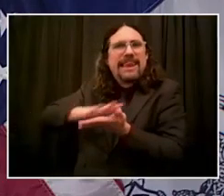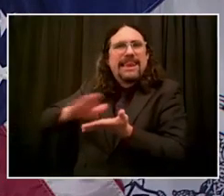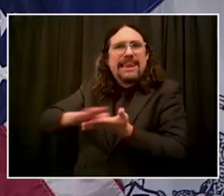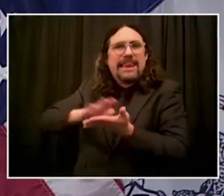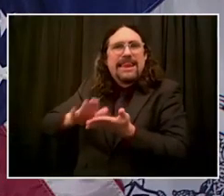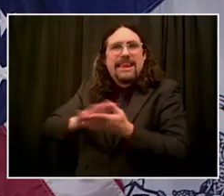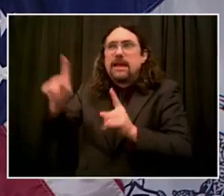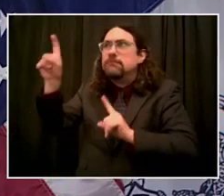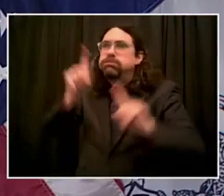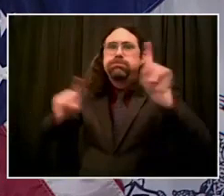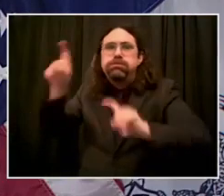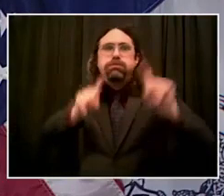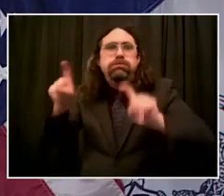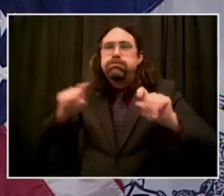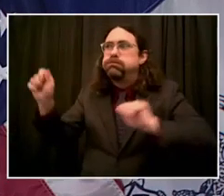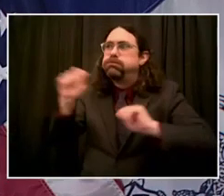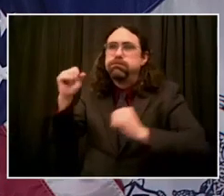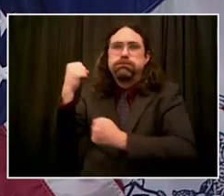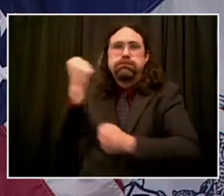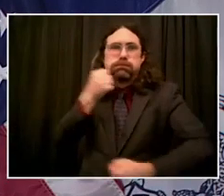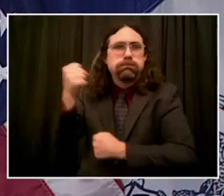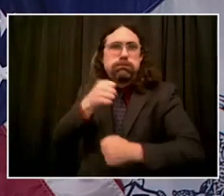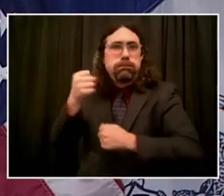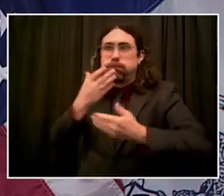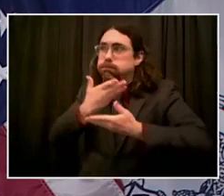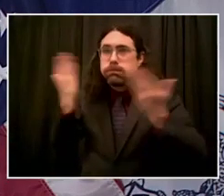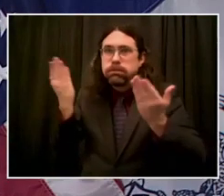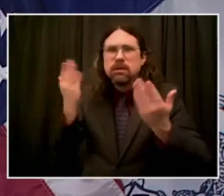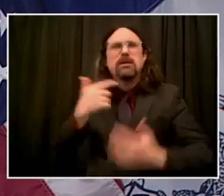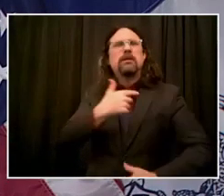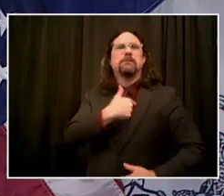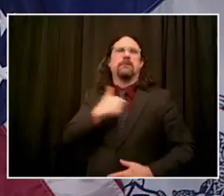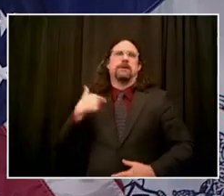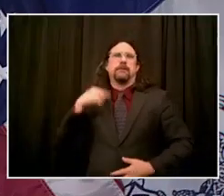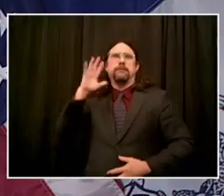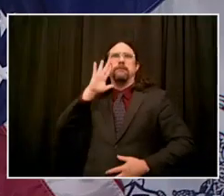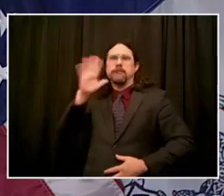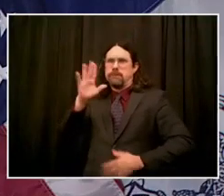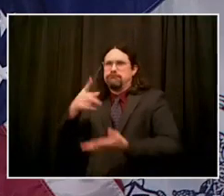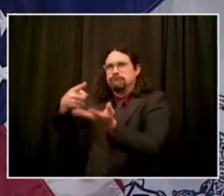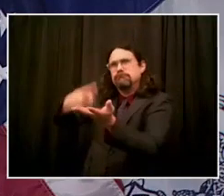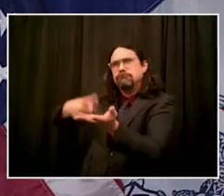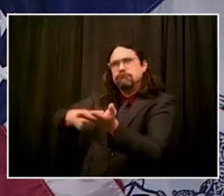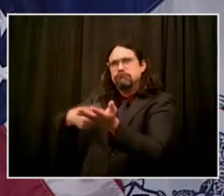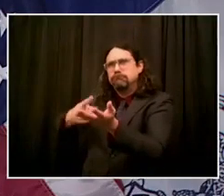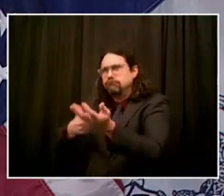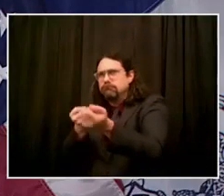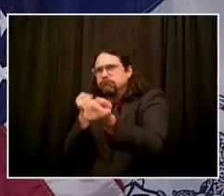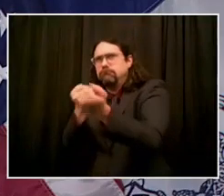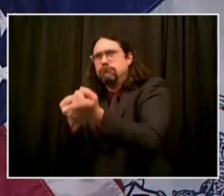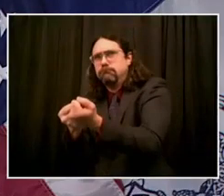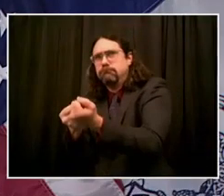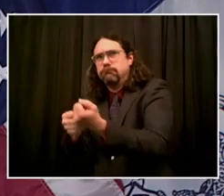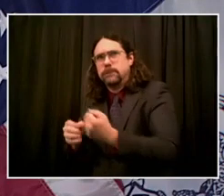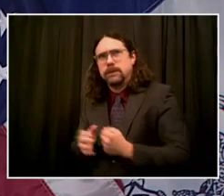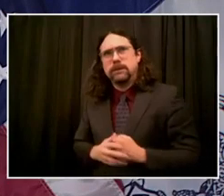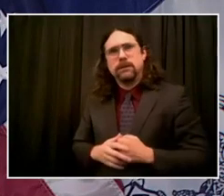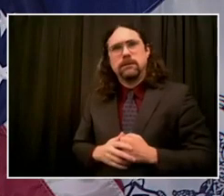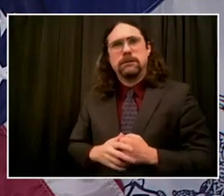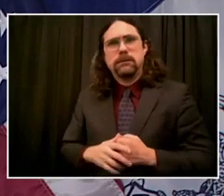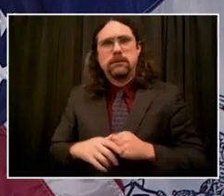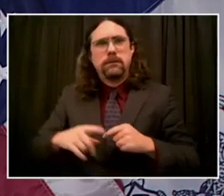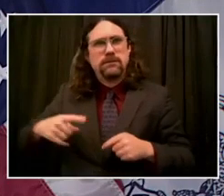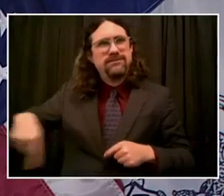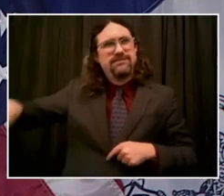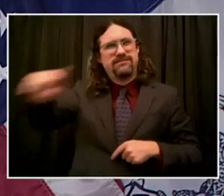disease, but also the more confidence employees will have in coming back. So we need it to work. But that's exactly the kind of thing that I'm talking about